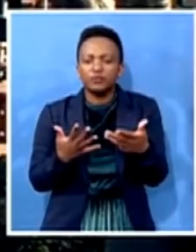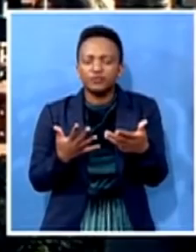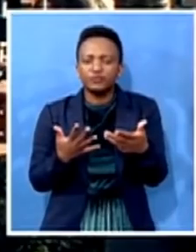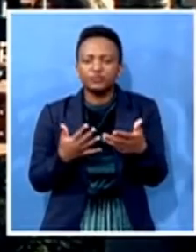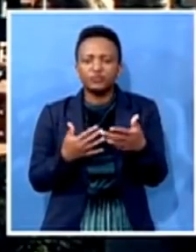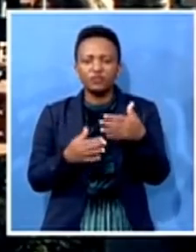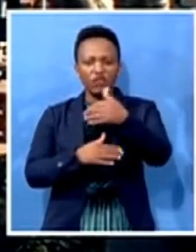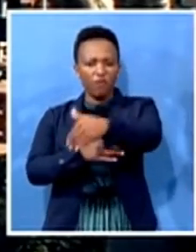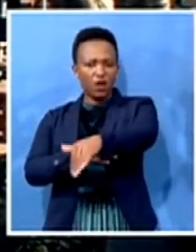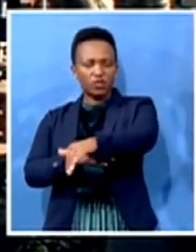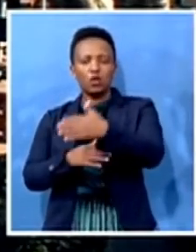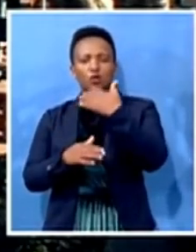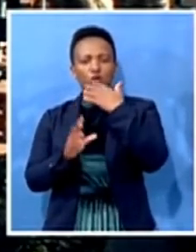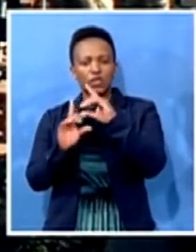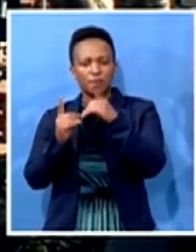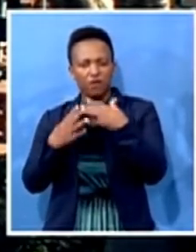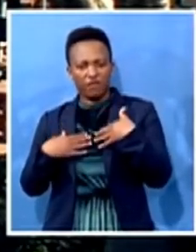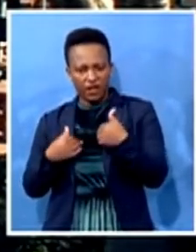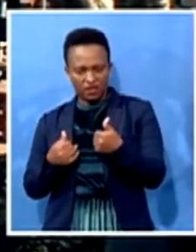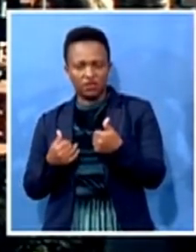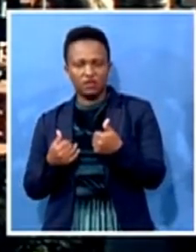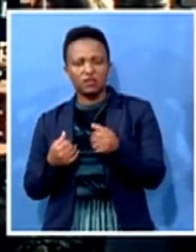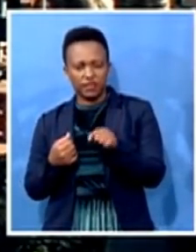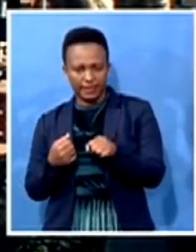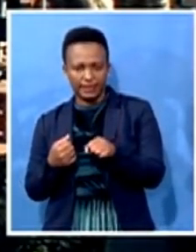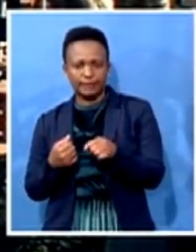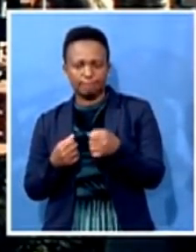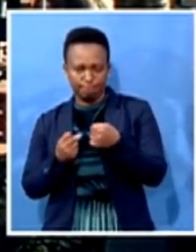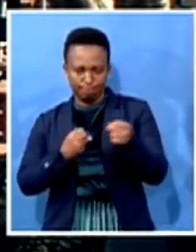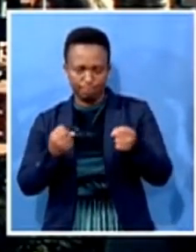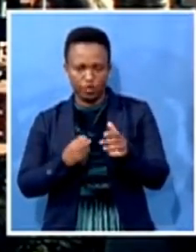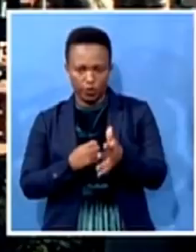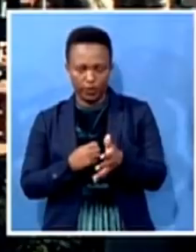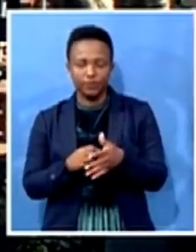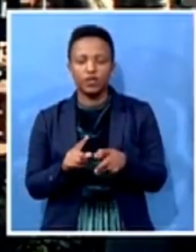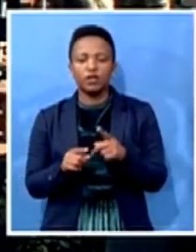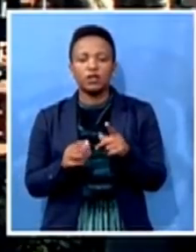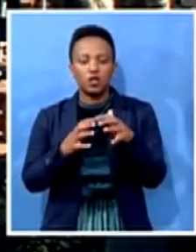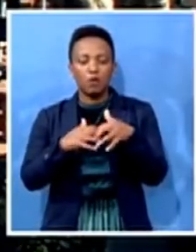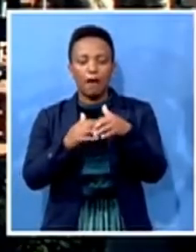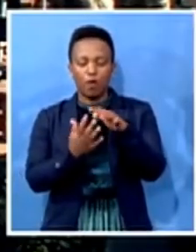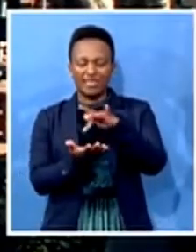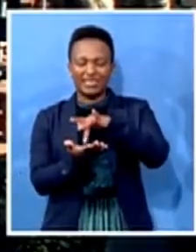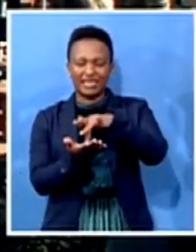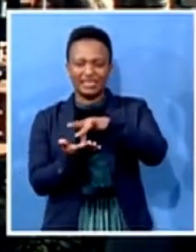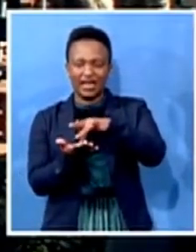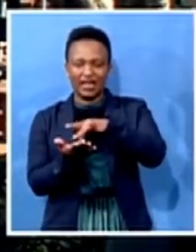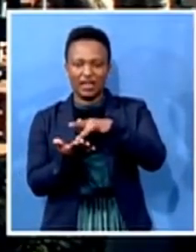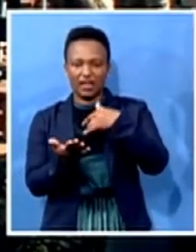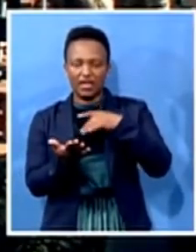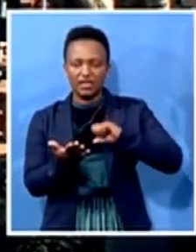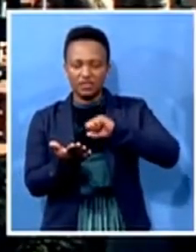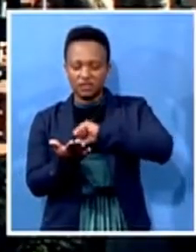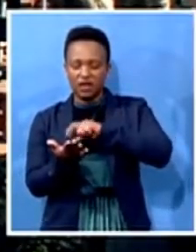are also creating a central reserve force which will help us to replenish where there is